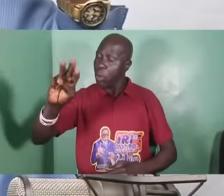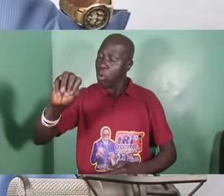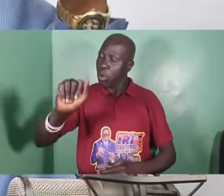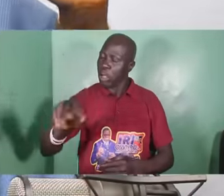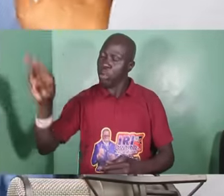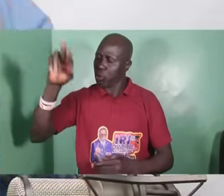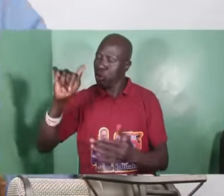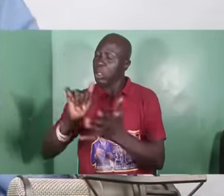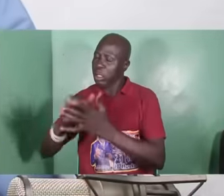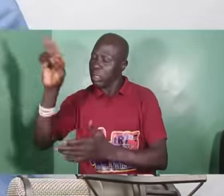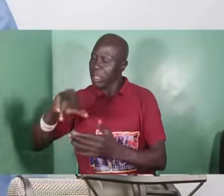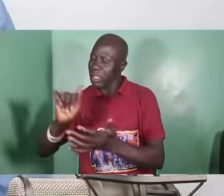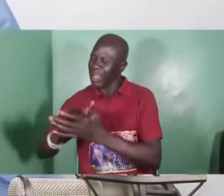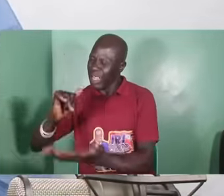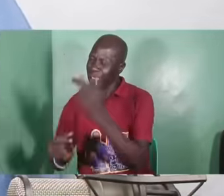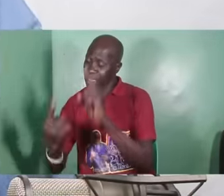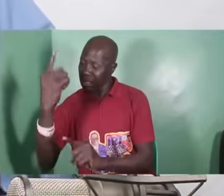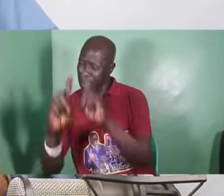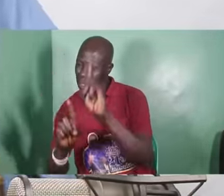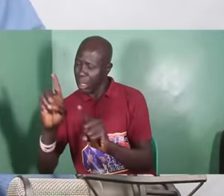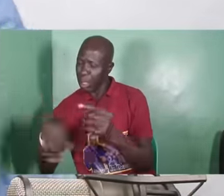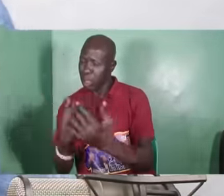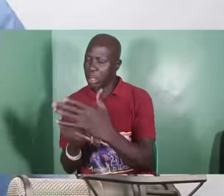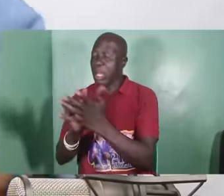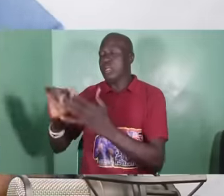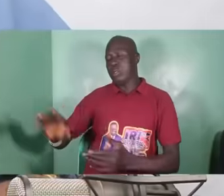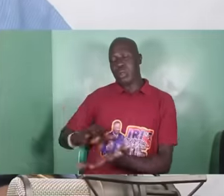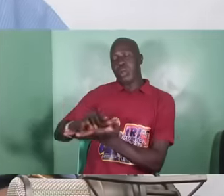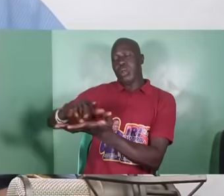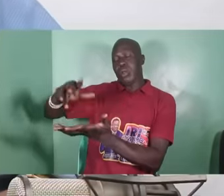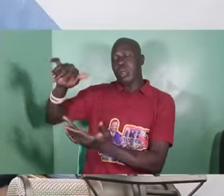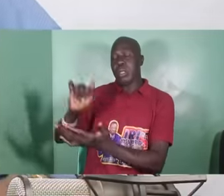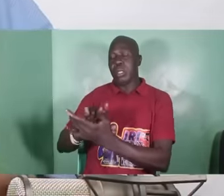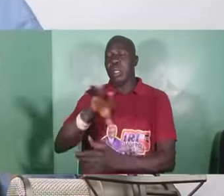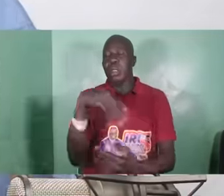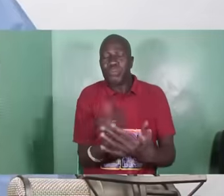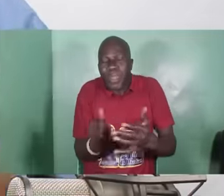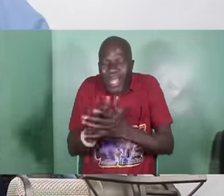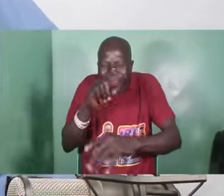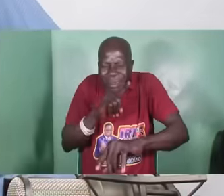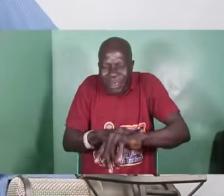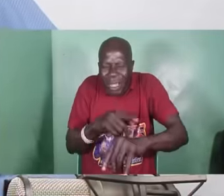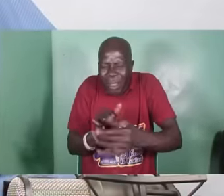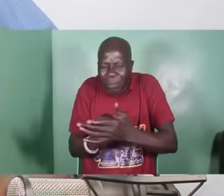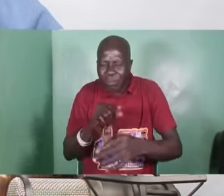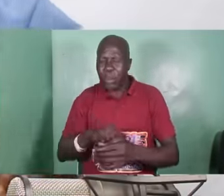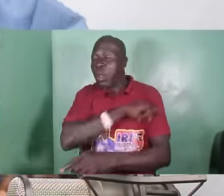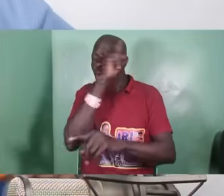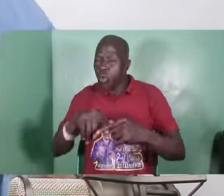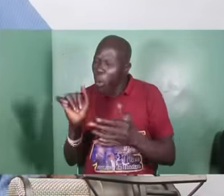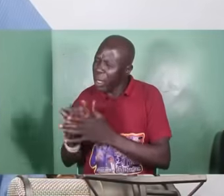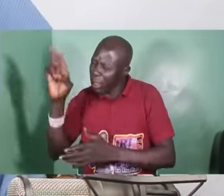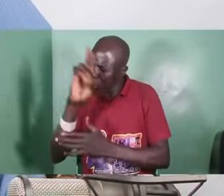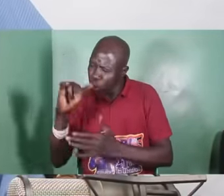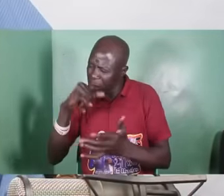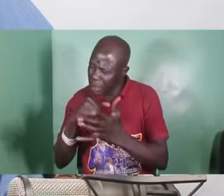Monica supposed to use. Benny, I will be a commando. This time supposed to use. Ogolonje Dawla. That's glory. Akokore. This time. Nemba don